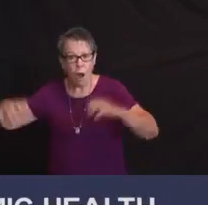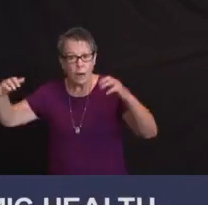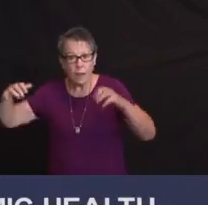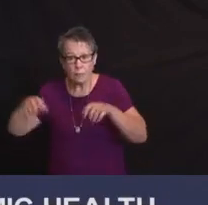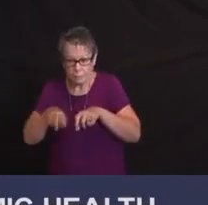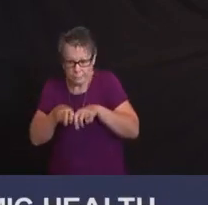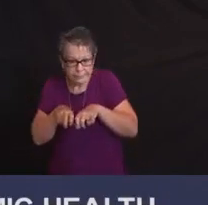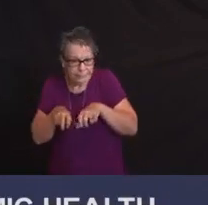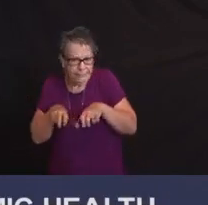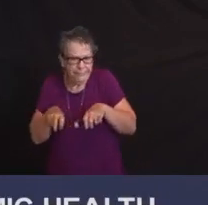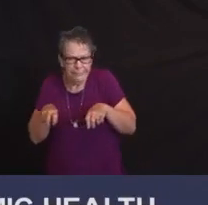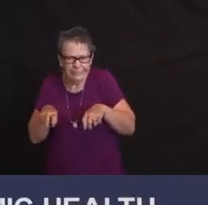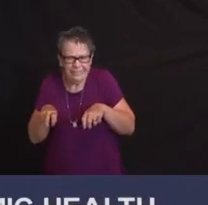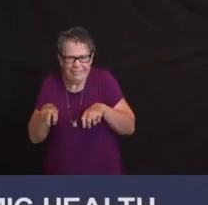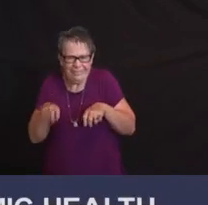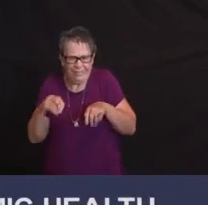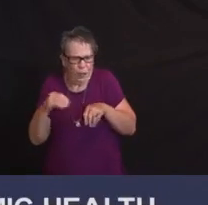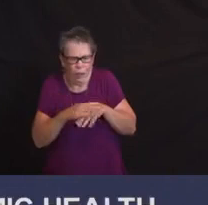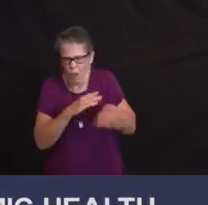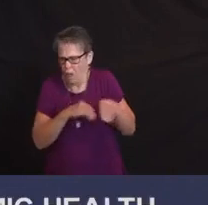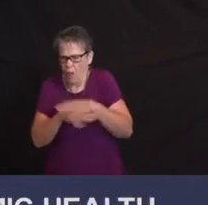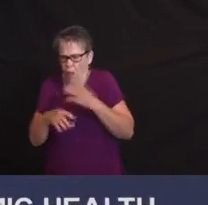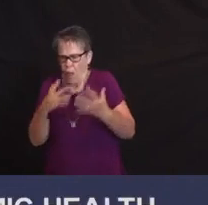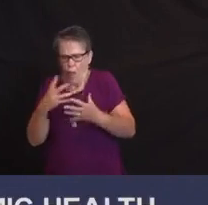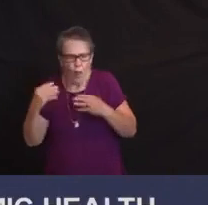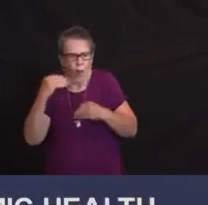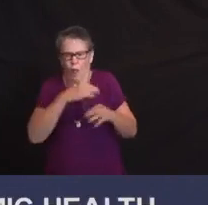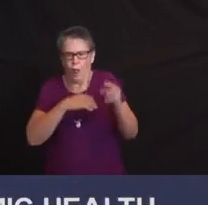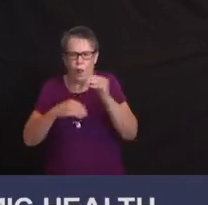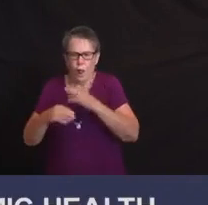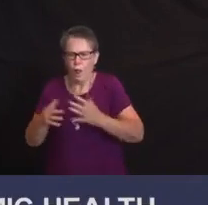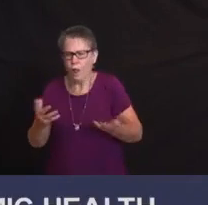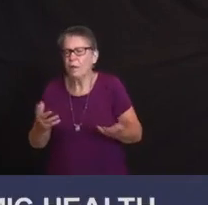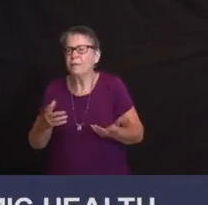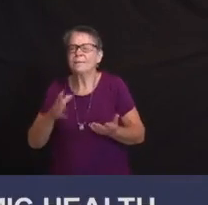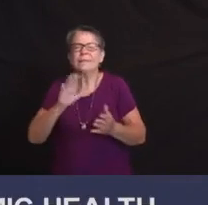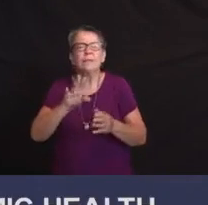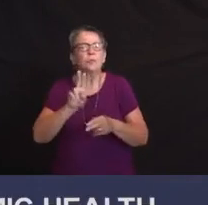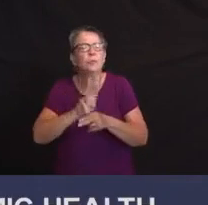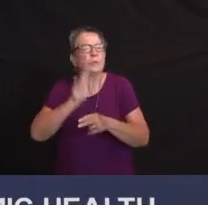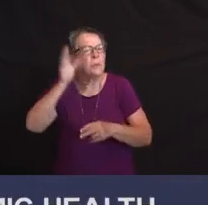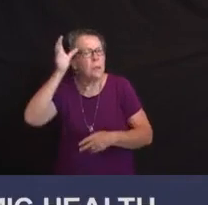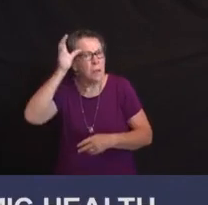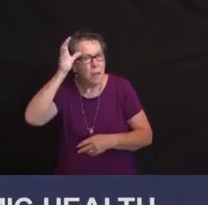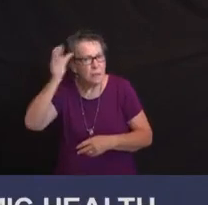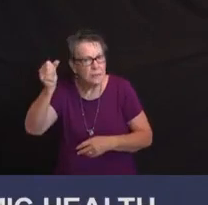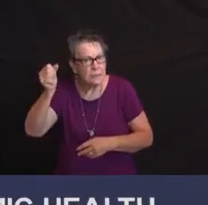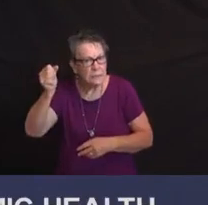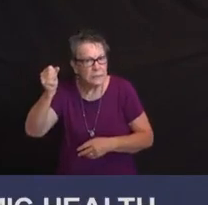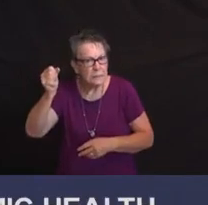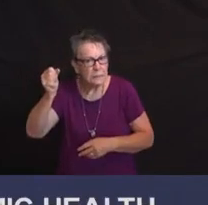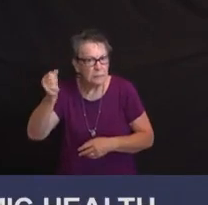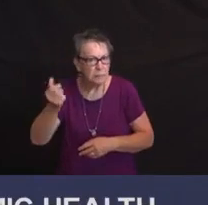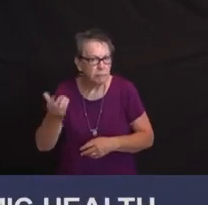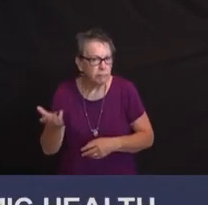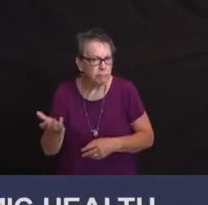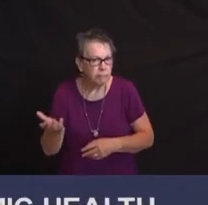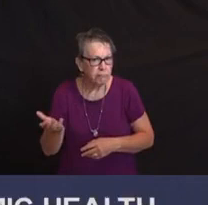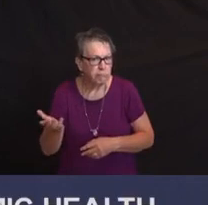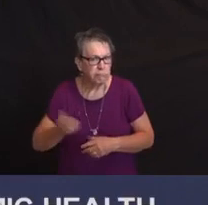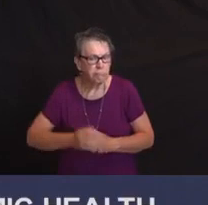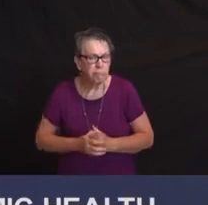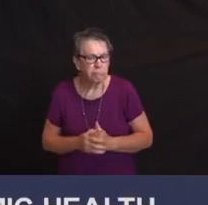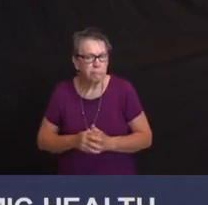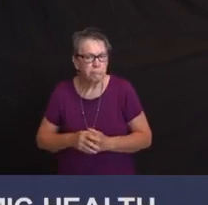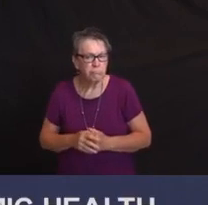say, use your common sense. And I suspect, I'm not making news today because I don't know of